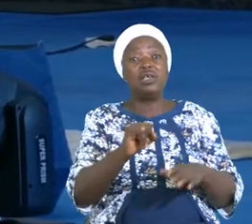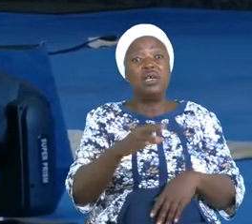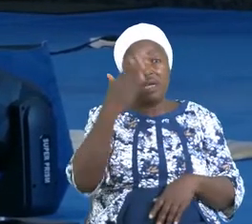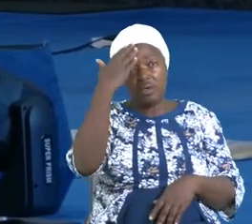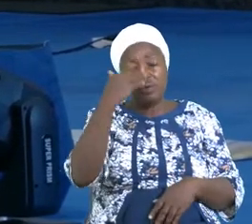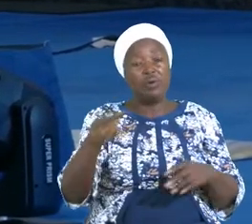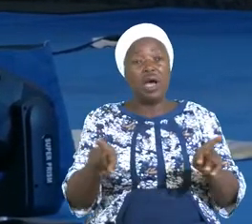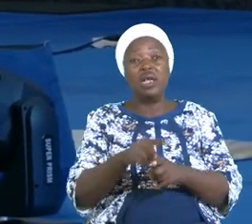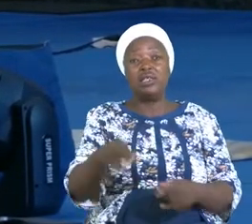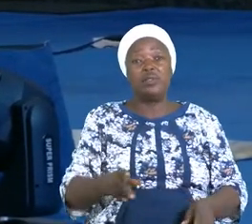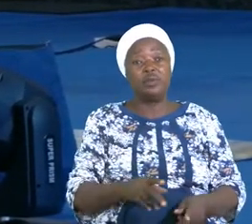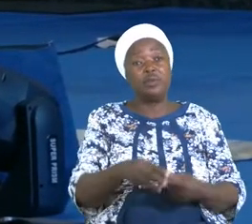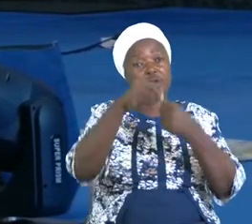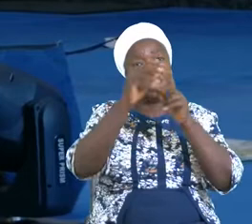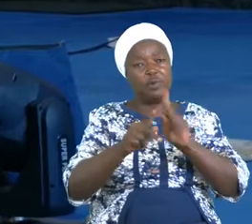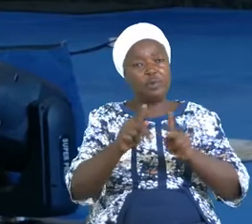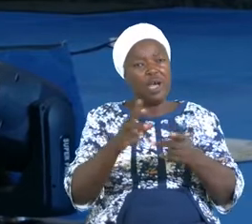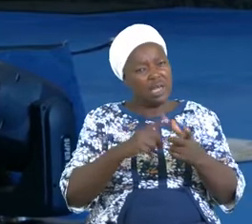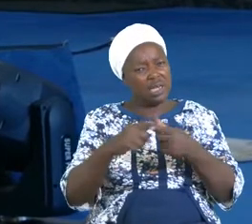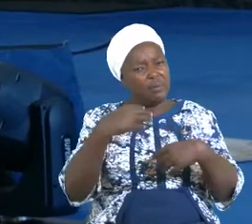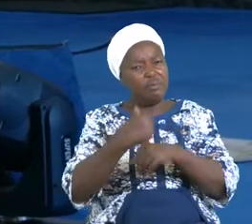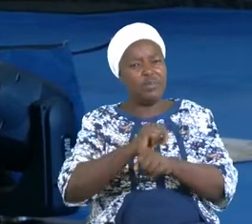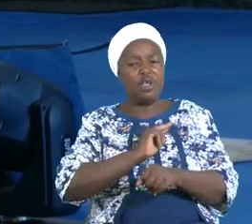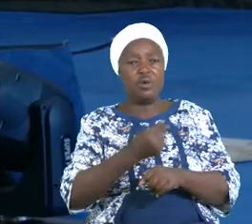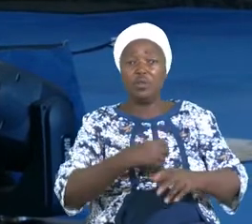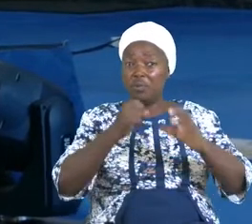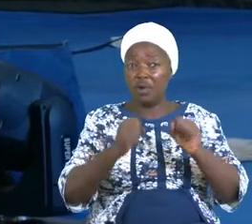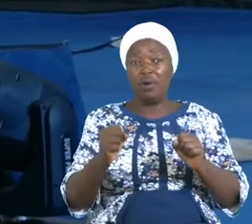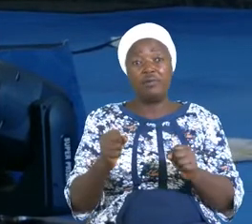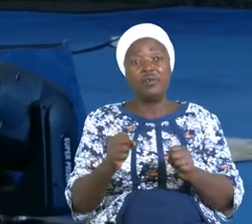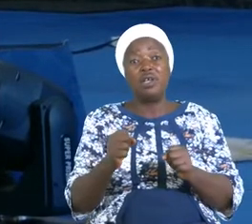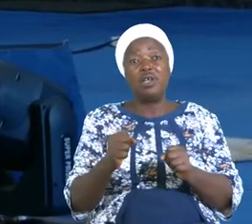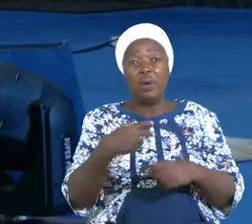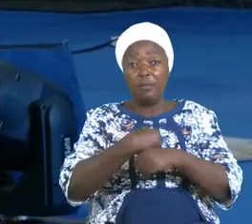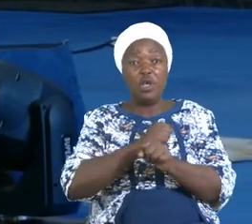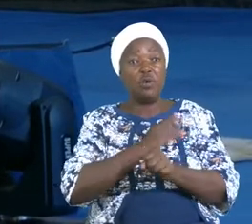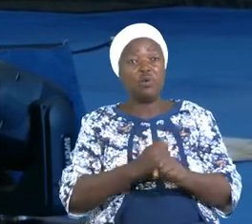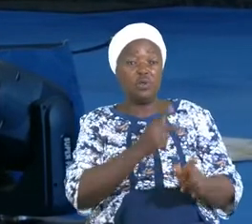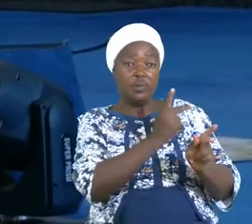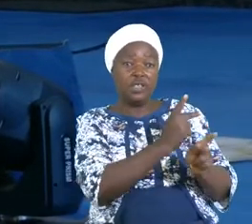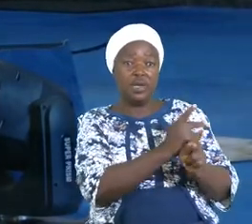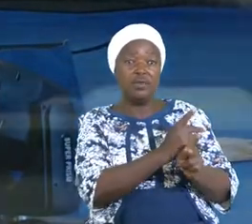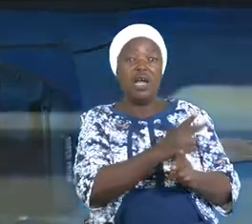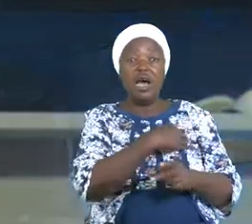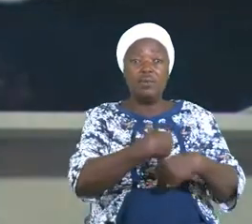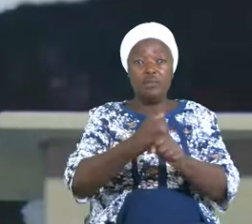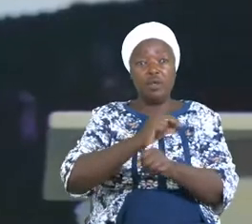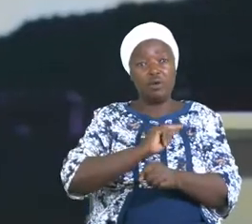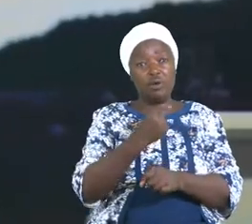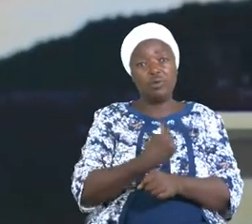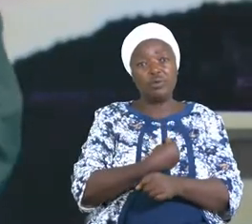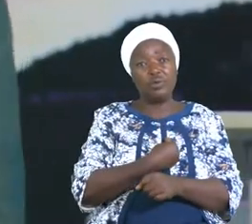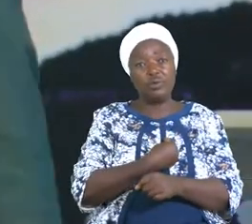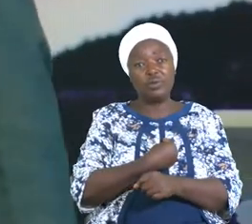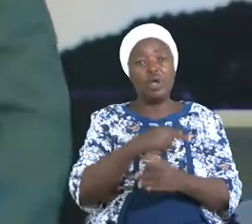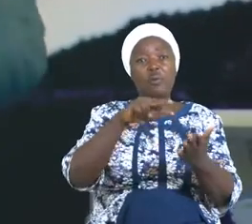special people. And it makes us powerful. It makes us preserved. It makes us